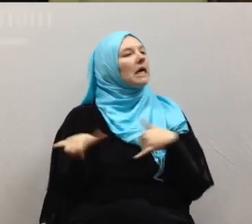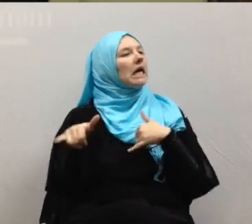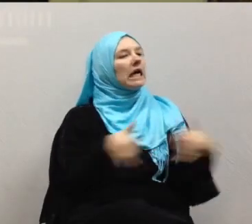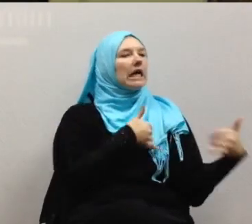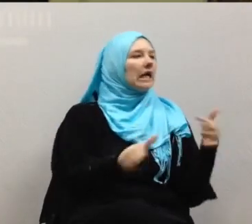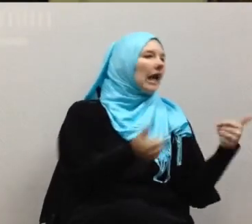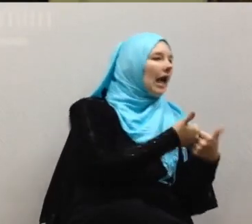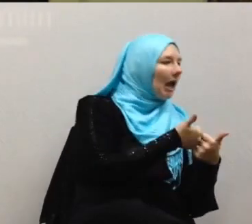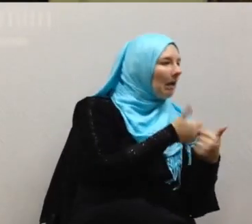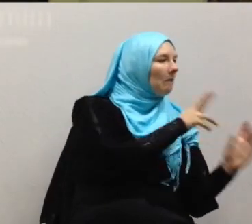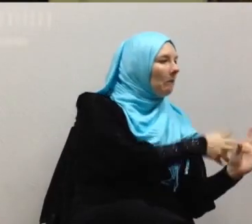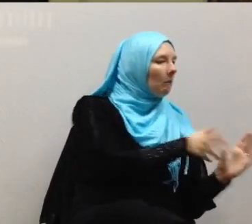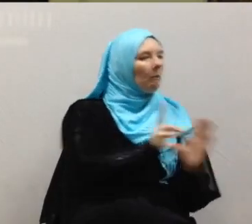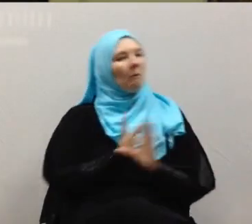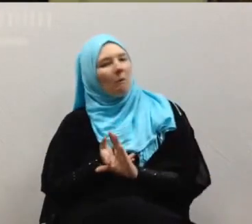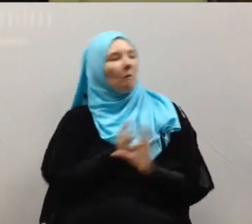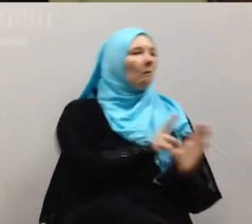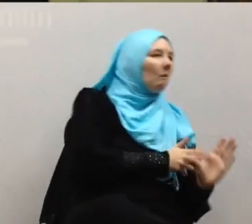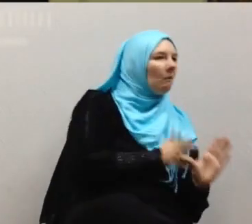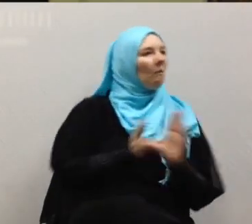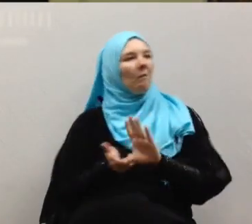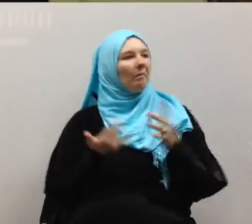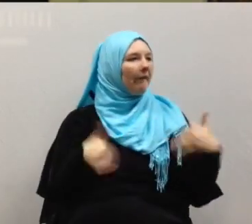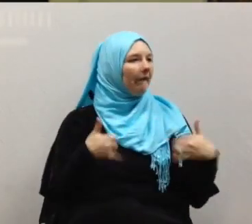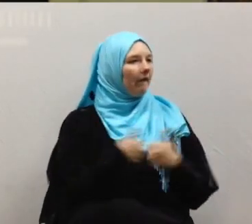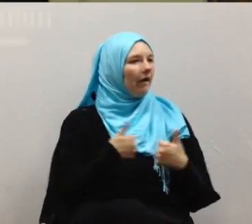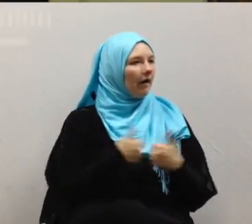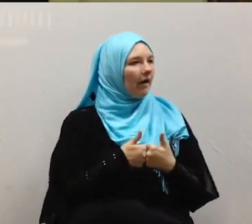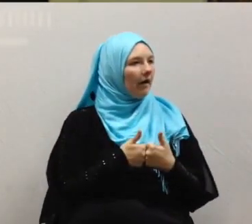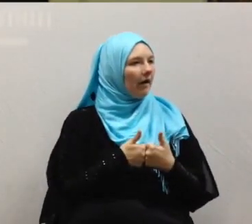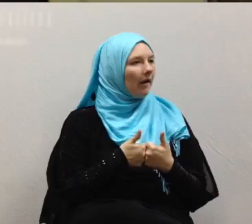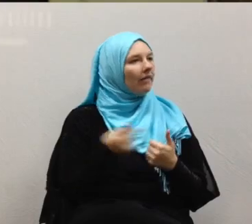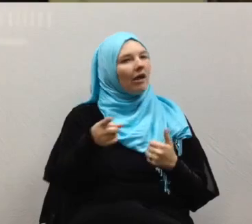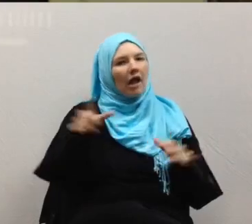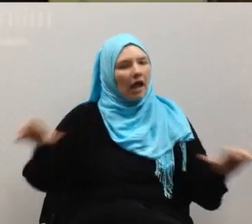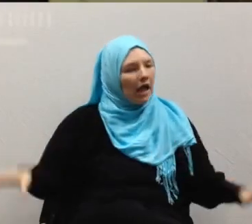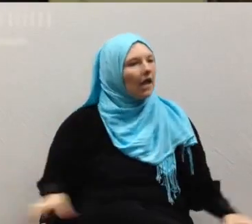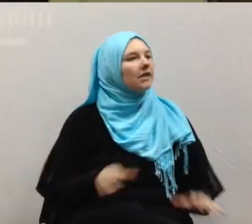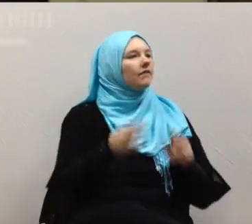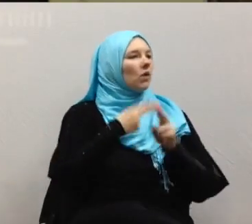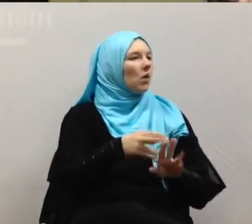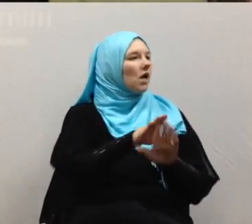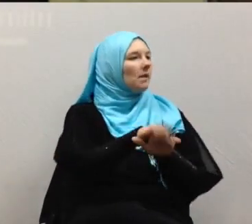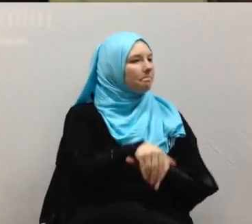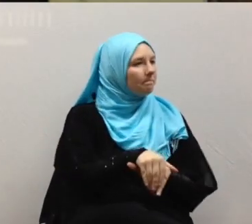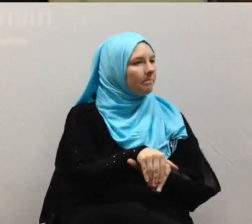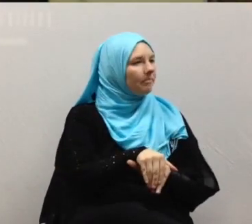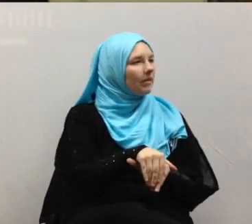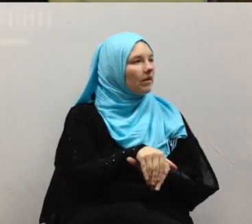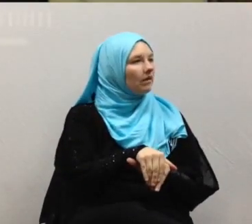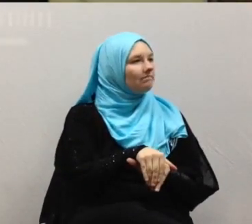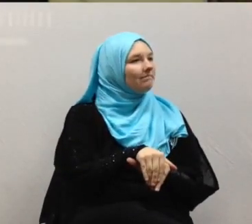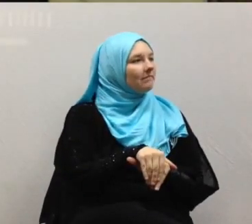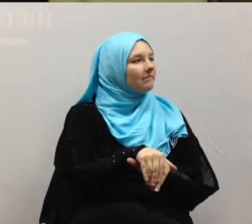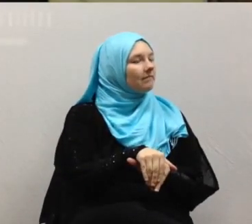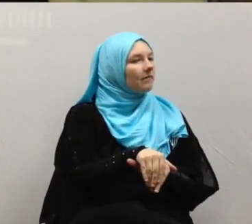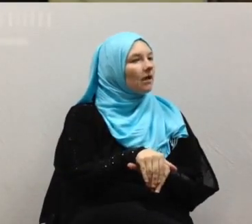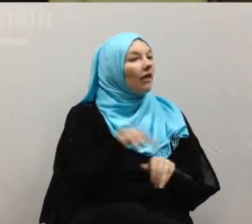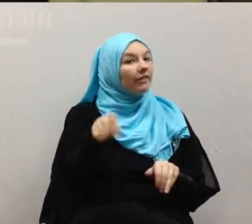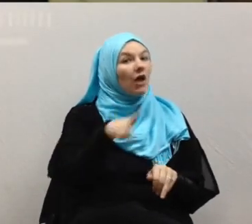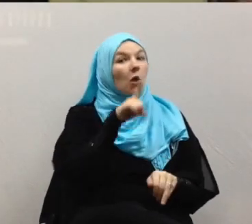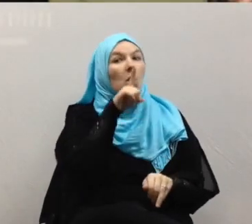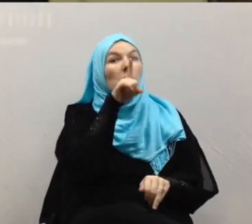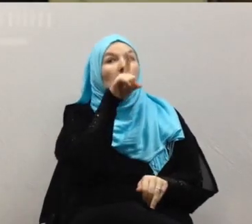hypocrites are one who are active hypocrites, who are going all the way with the enemy to give them the